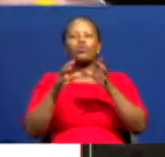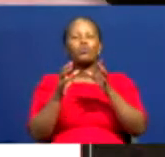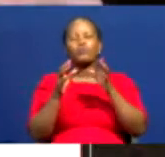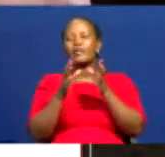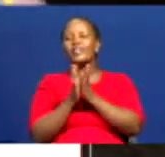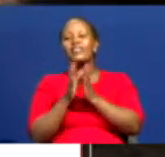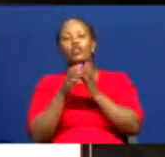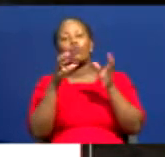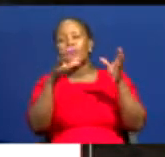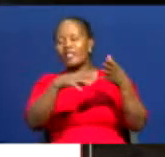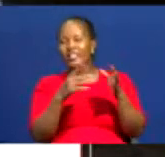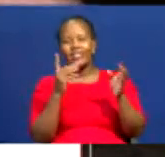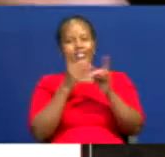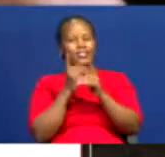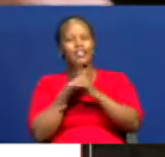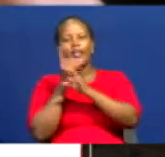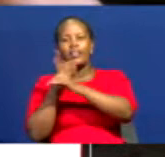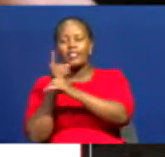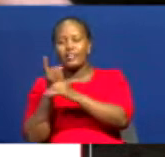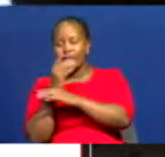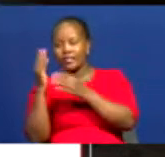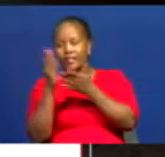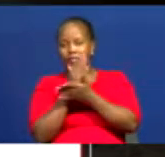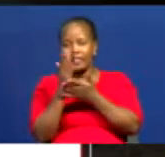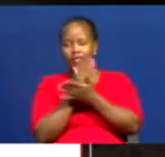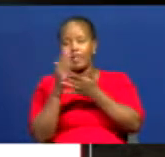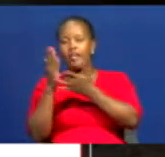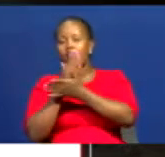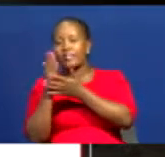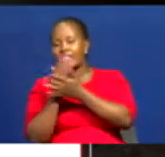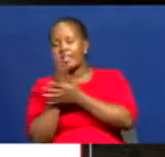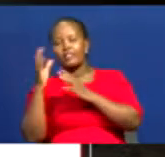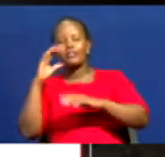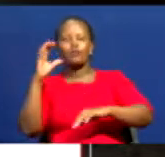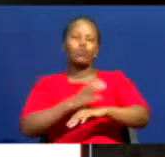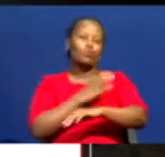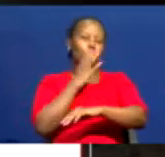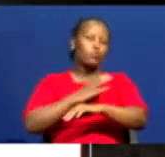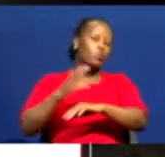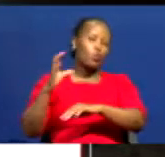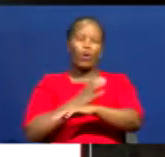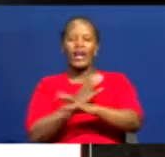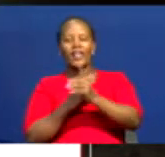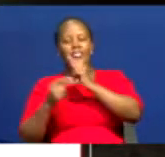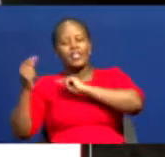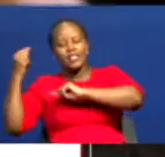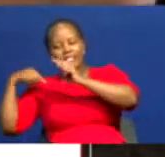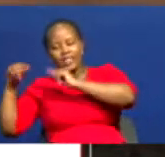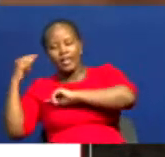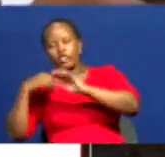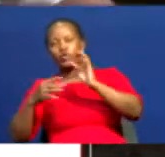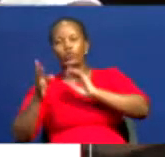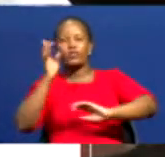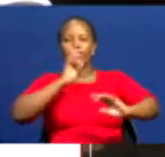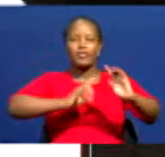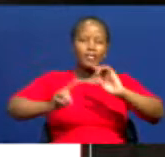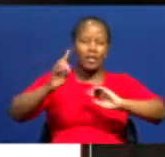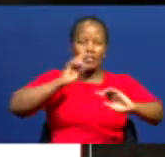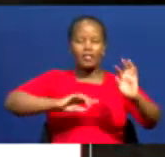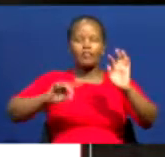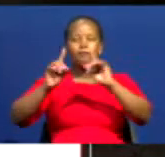communities, between various sectors, the choirs, the traditional dances, and then the exhibitions